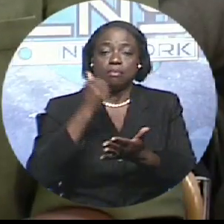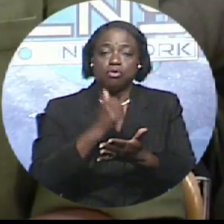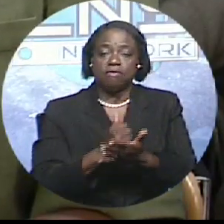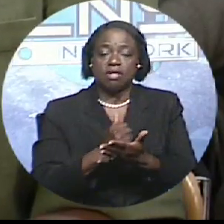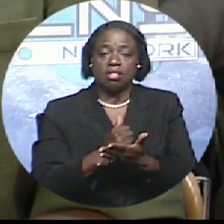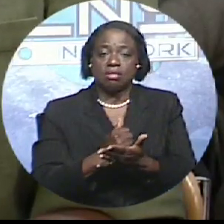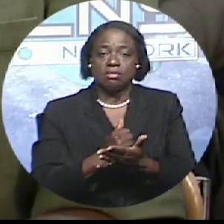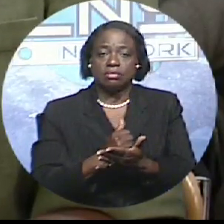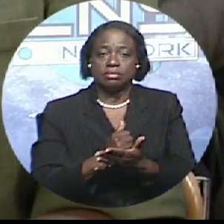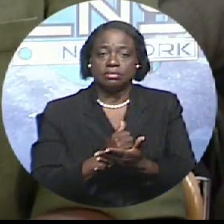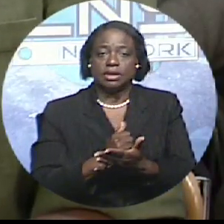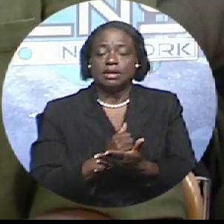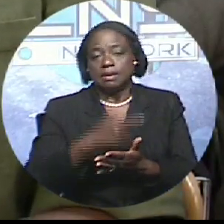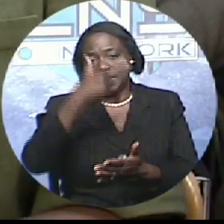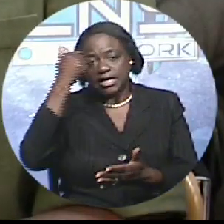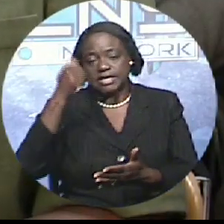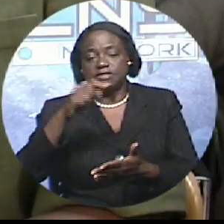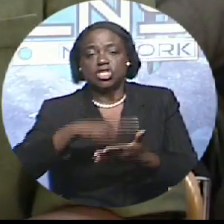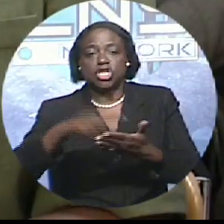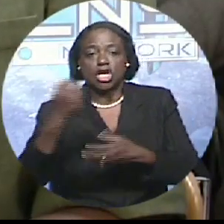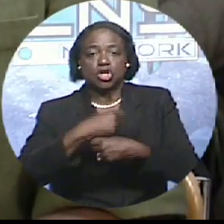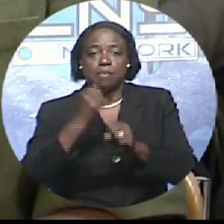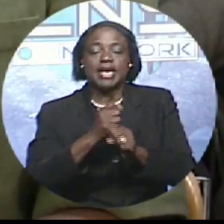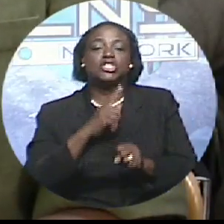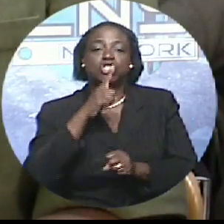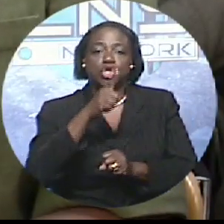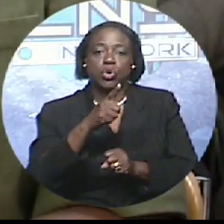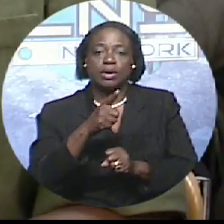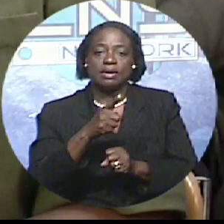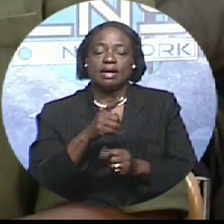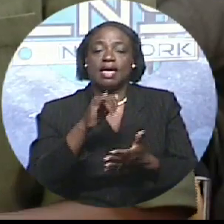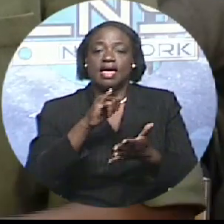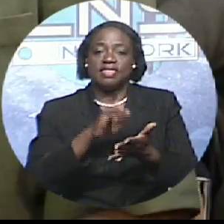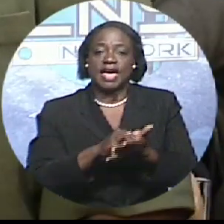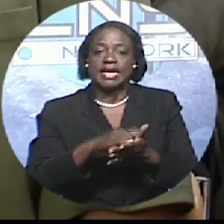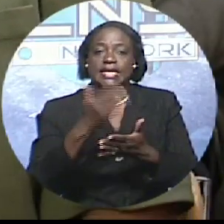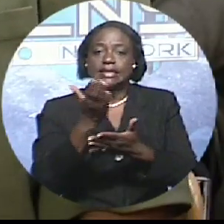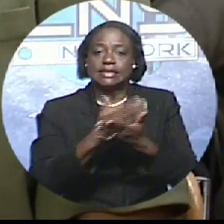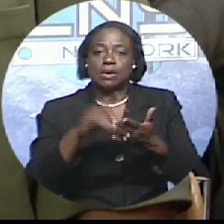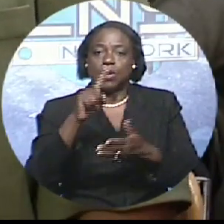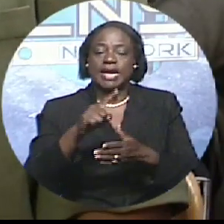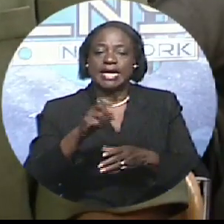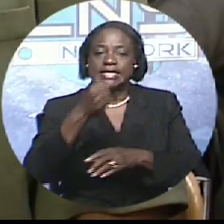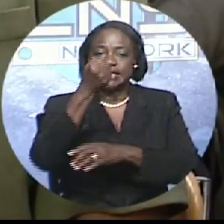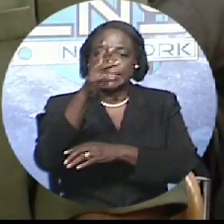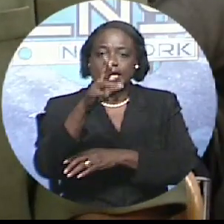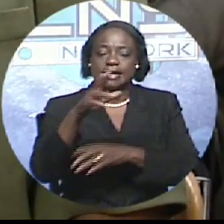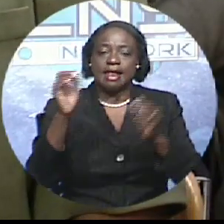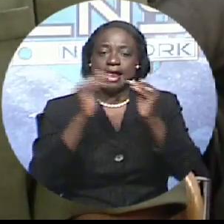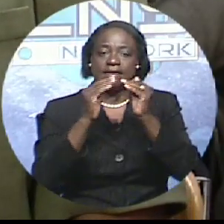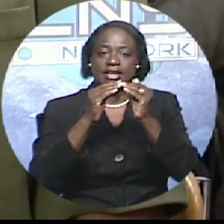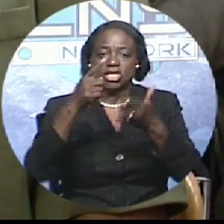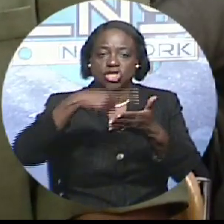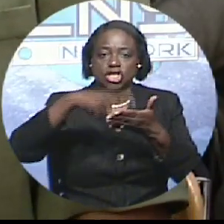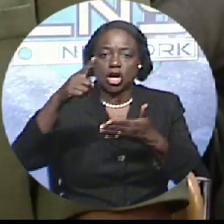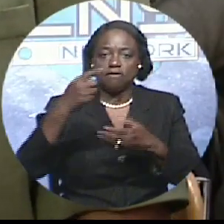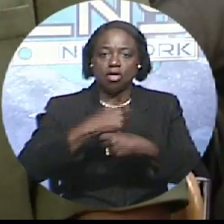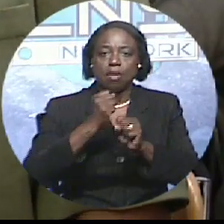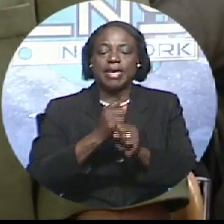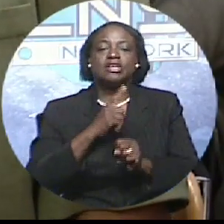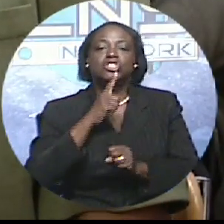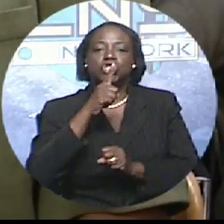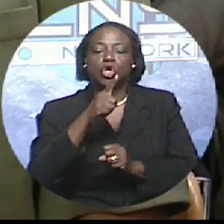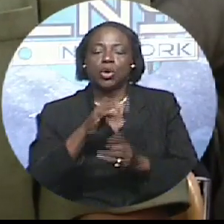do some checking to ensure someone at a senior level had to check off to ensure